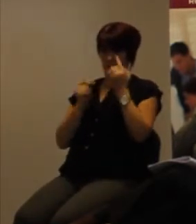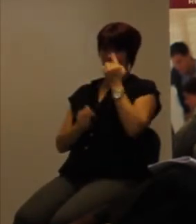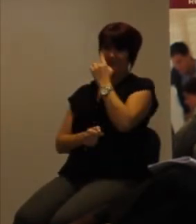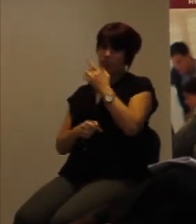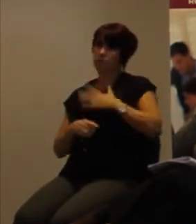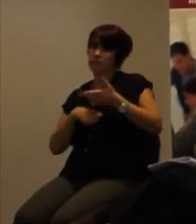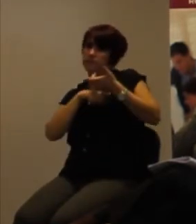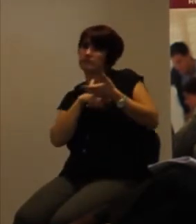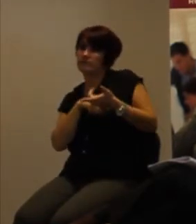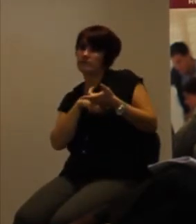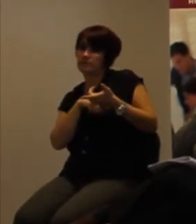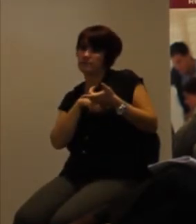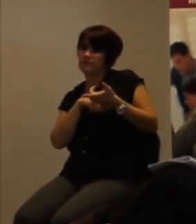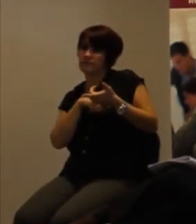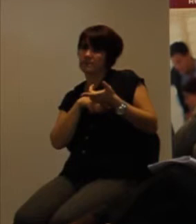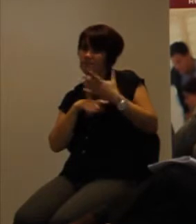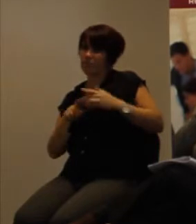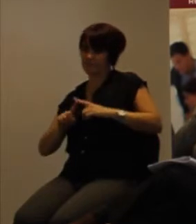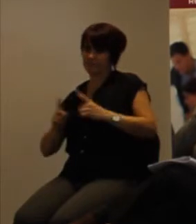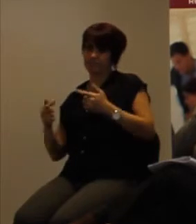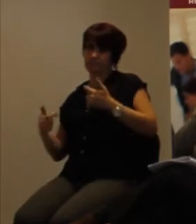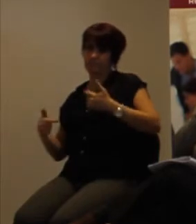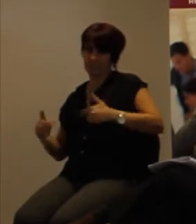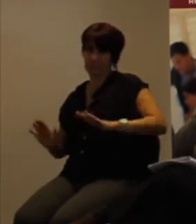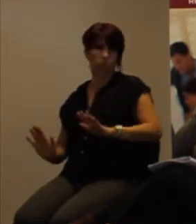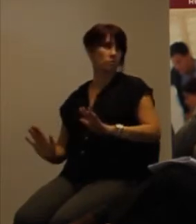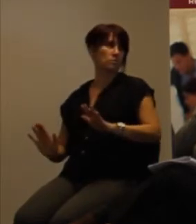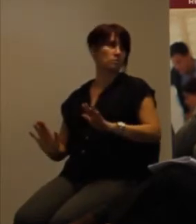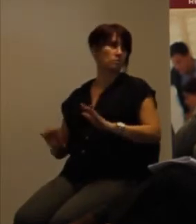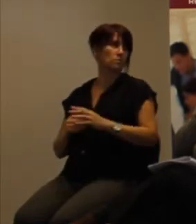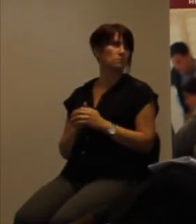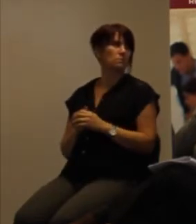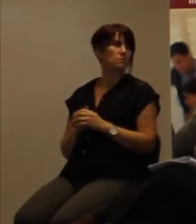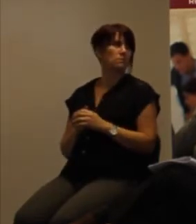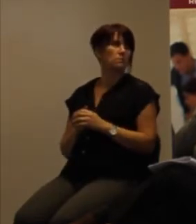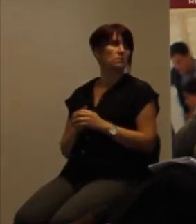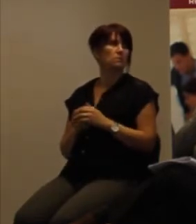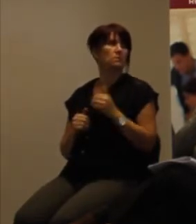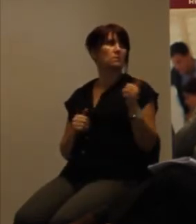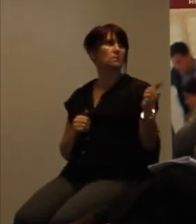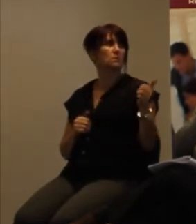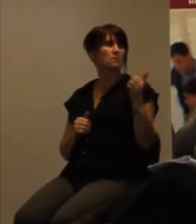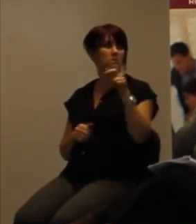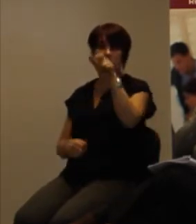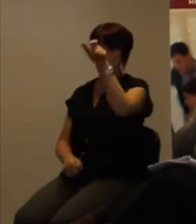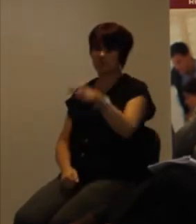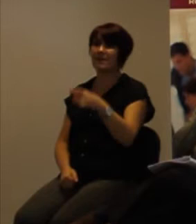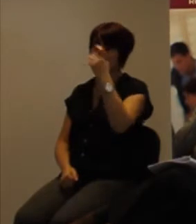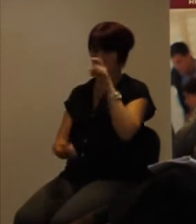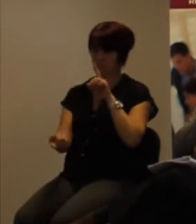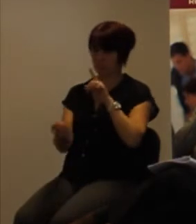terms of permissions is different. Is why we're categorising it differently. Okay, a learner can sign full